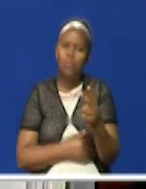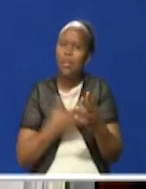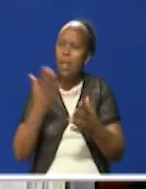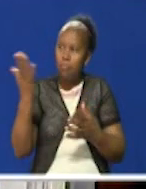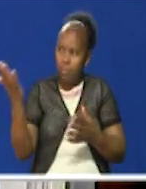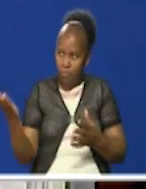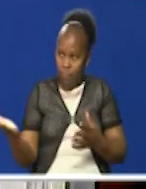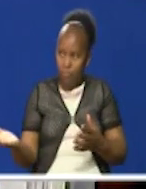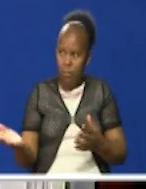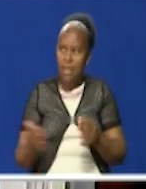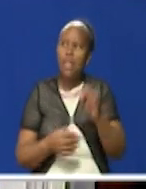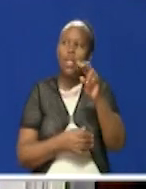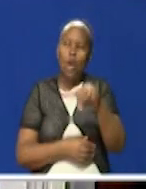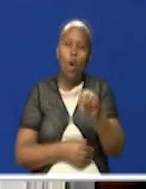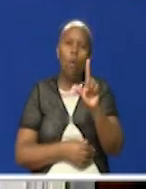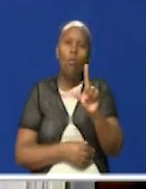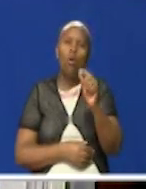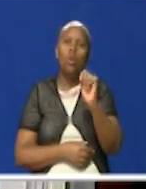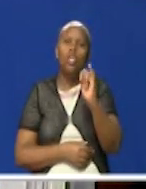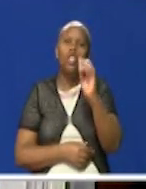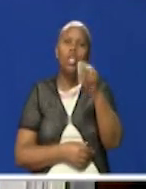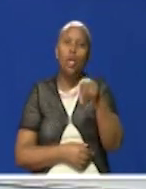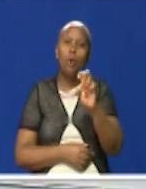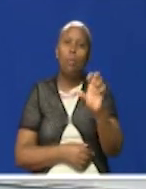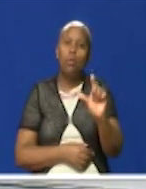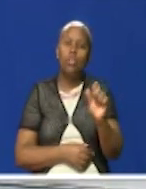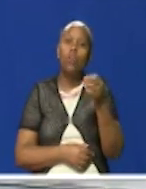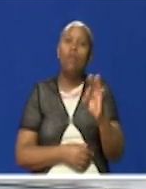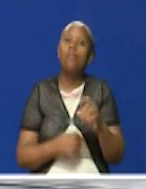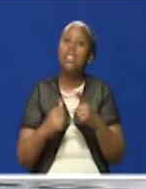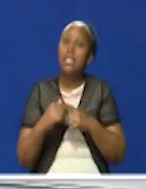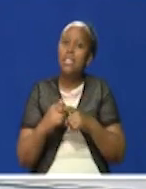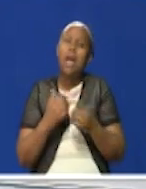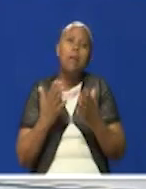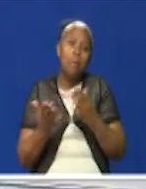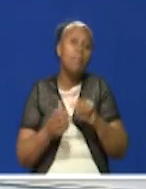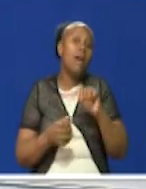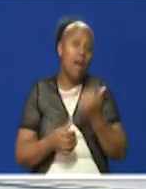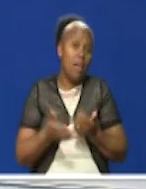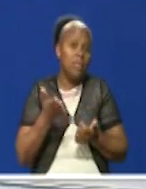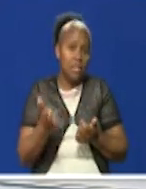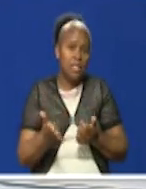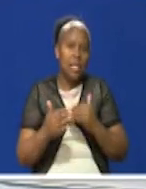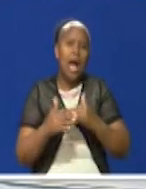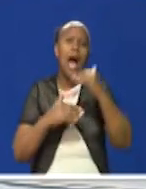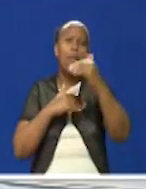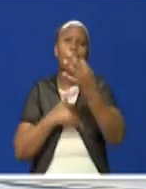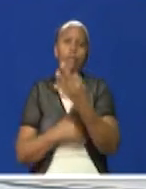These are the multiples of 6. There may be others above